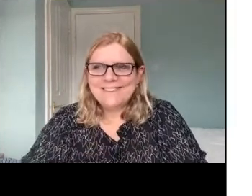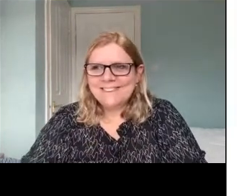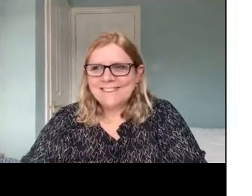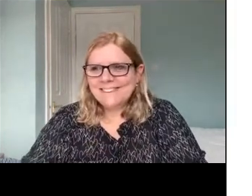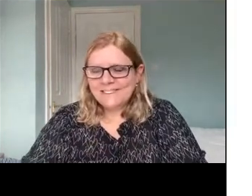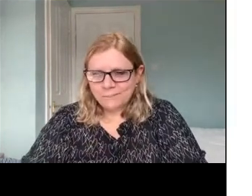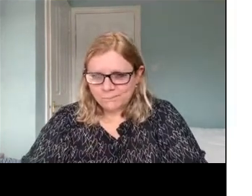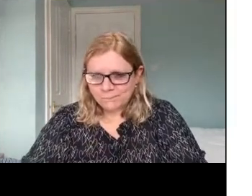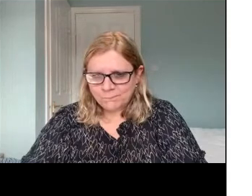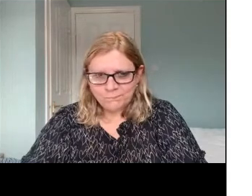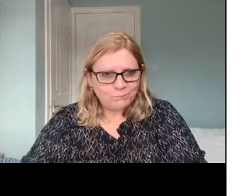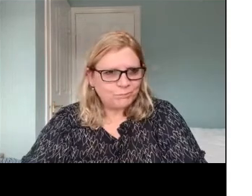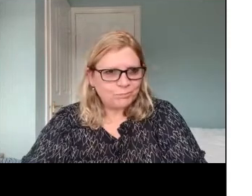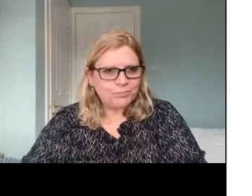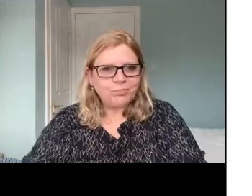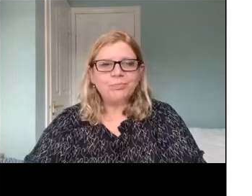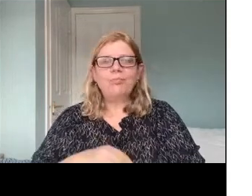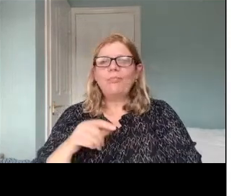Next slide, please.